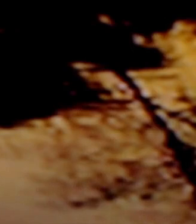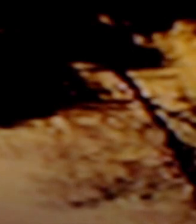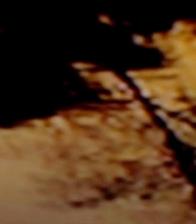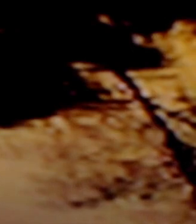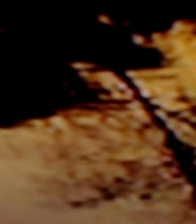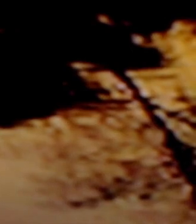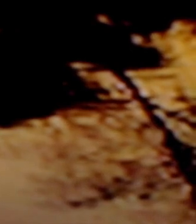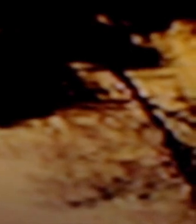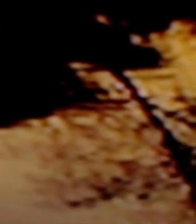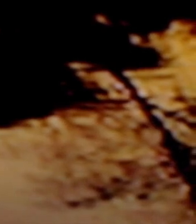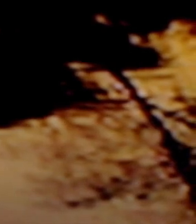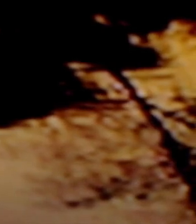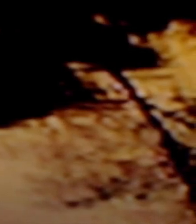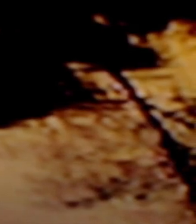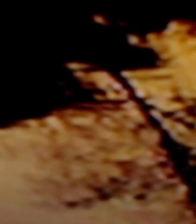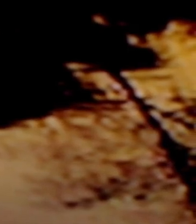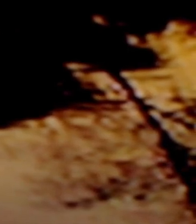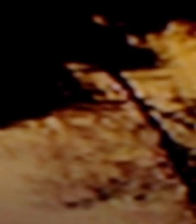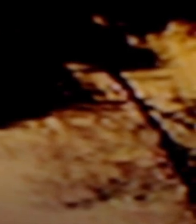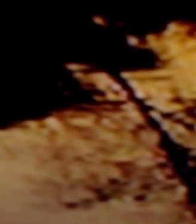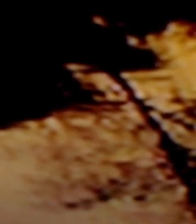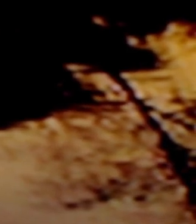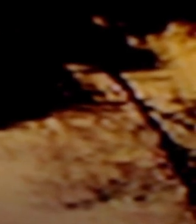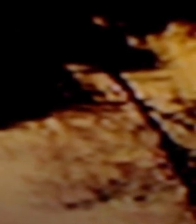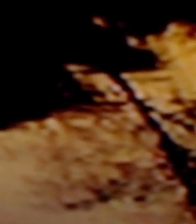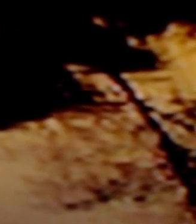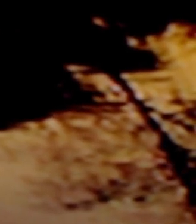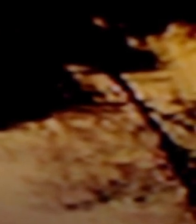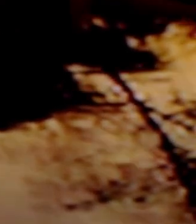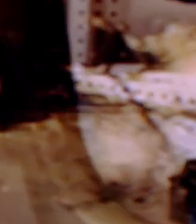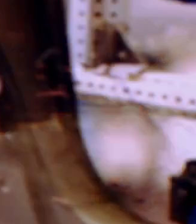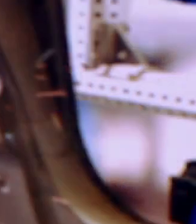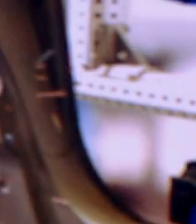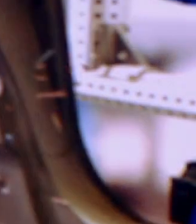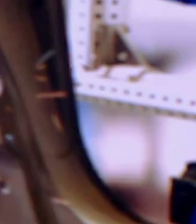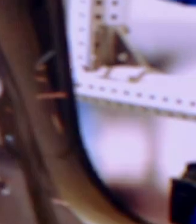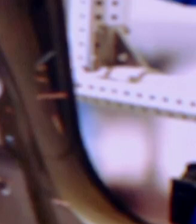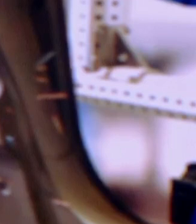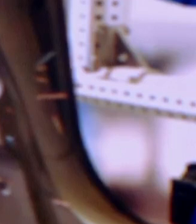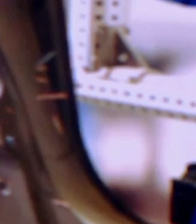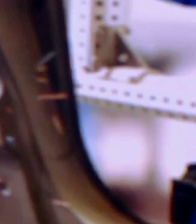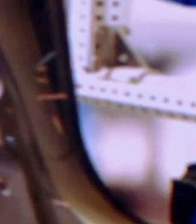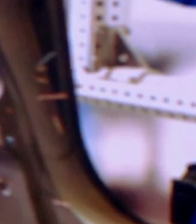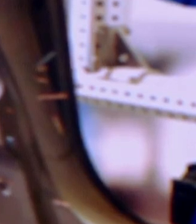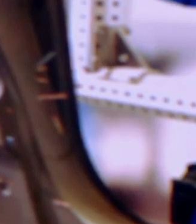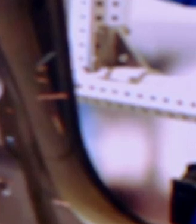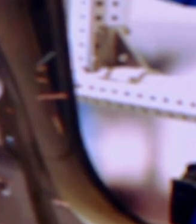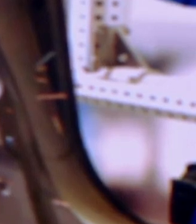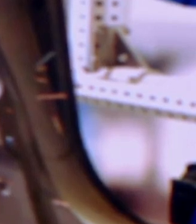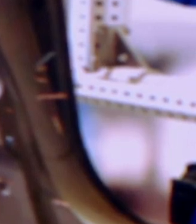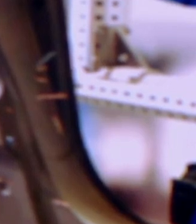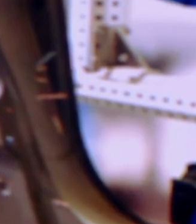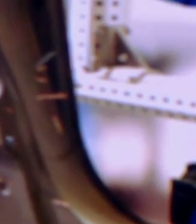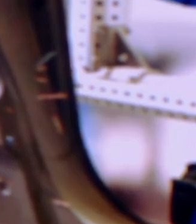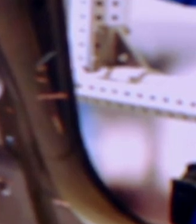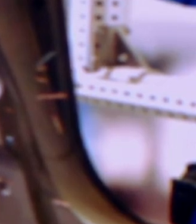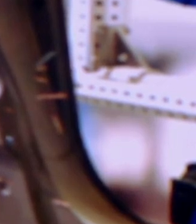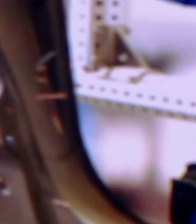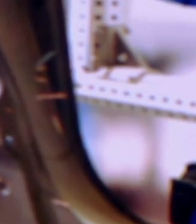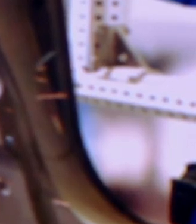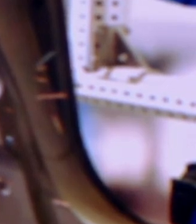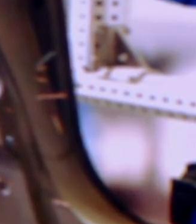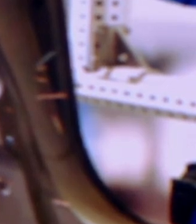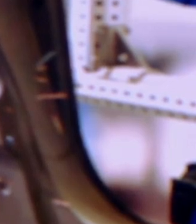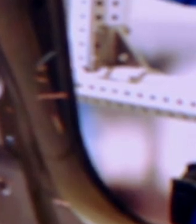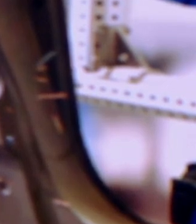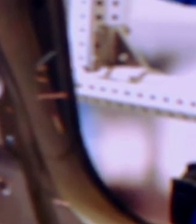The conversation we're looking at is regarding the Council for Scientific and Industrial Research, that's the CSIR, hosted young experts